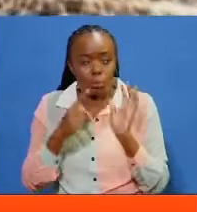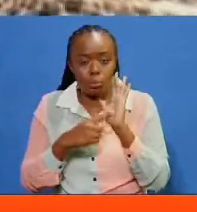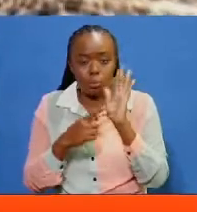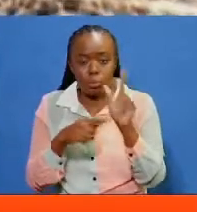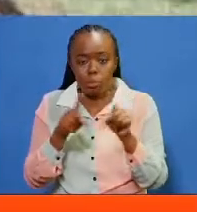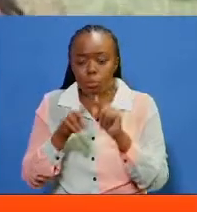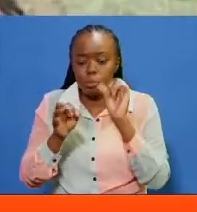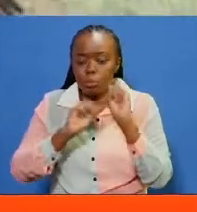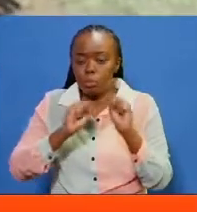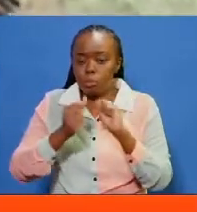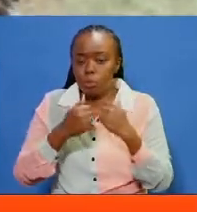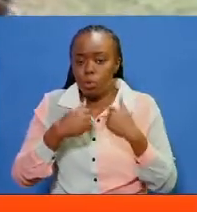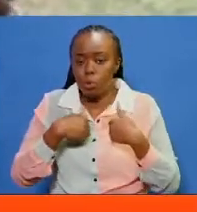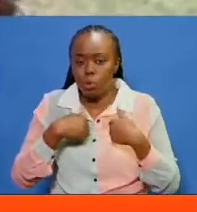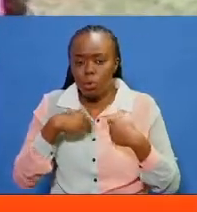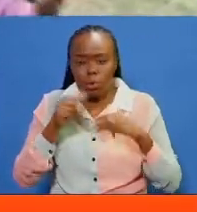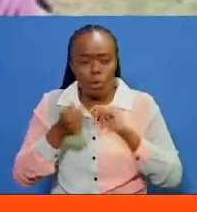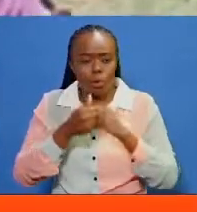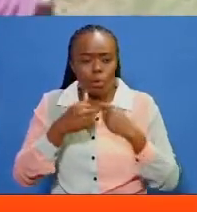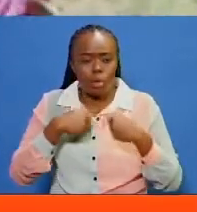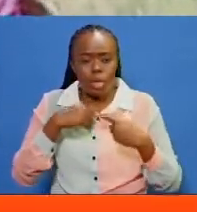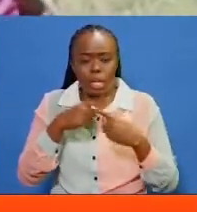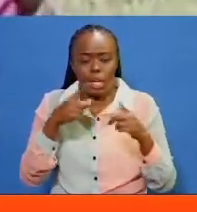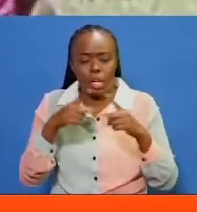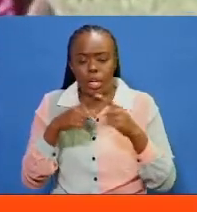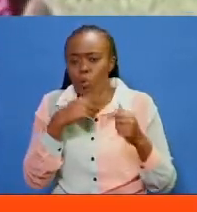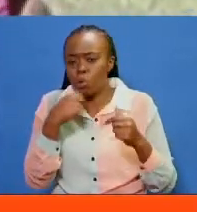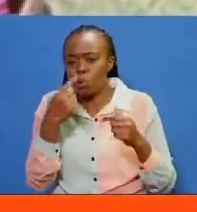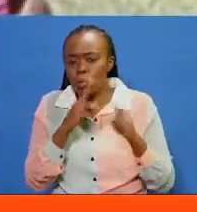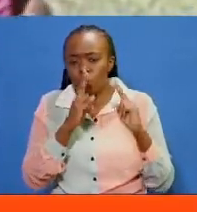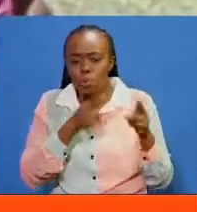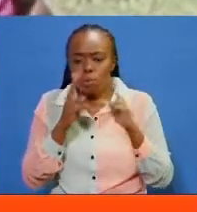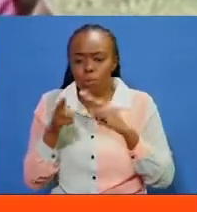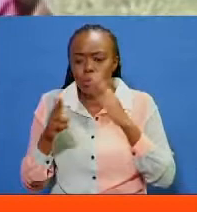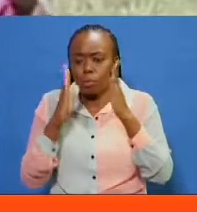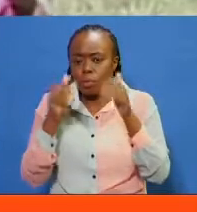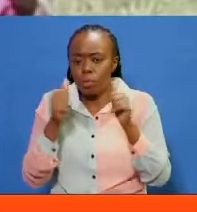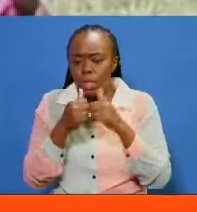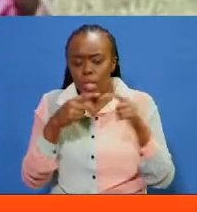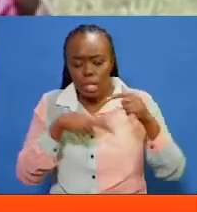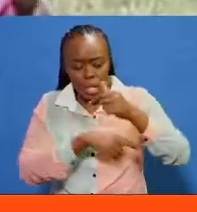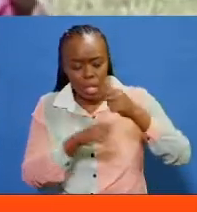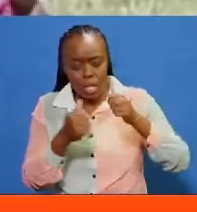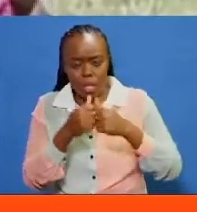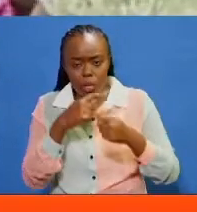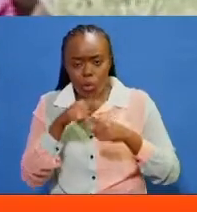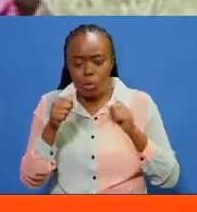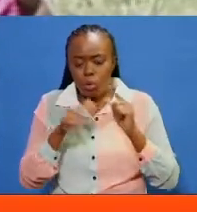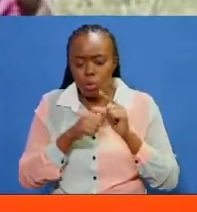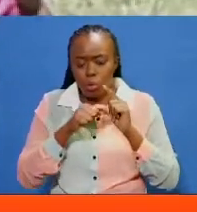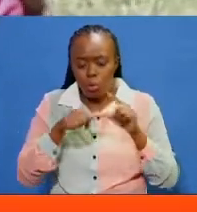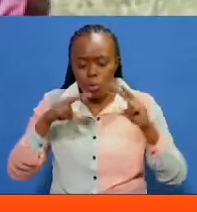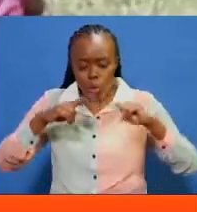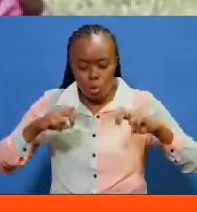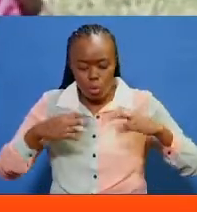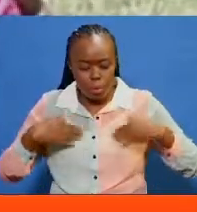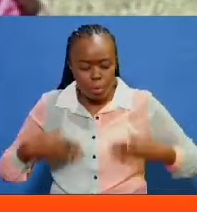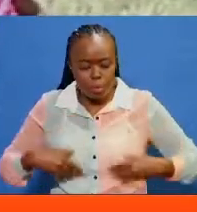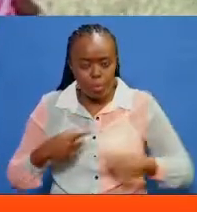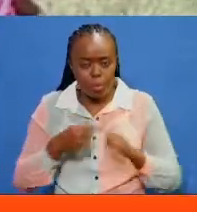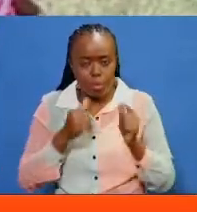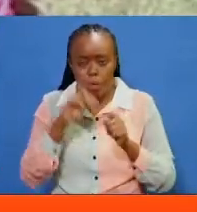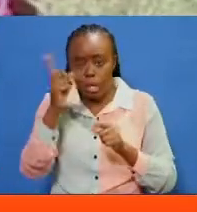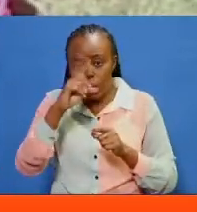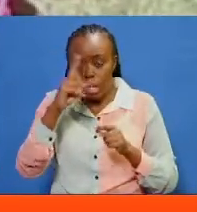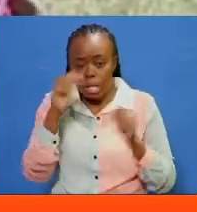were allegedly mistaken for cattle rustlers who police were tracking. Post-mortem examination at the Nairobi City